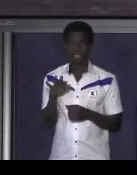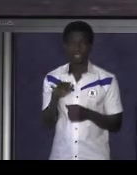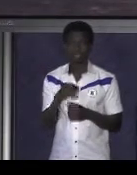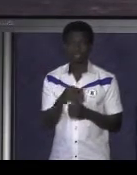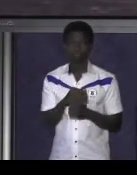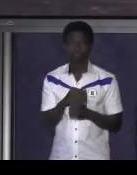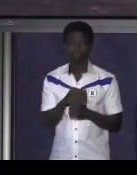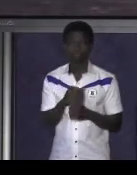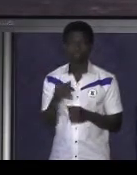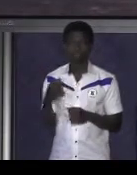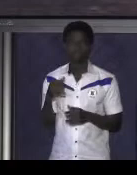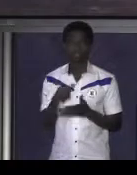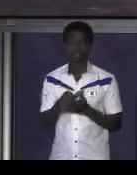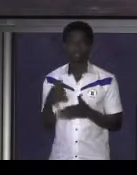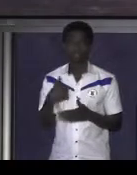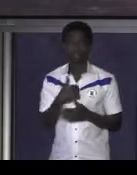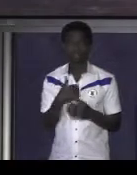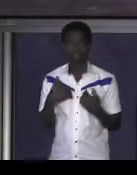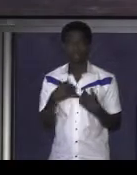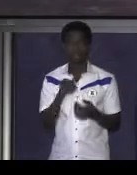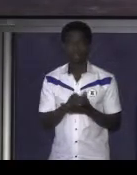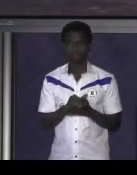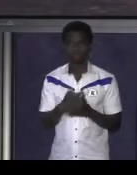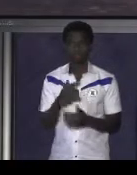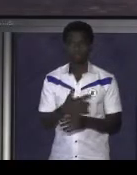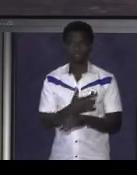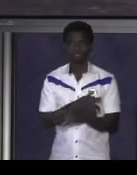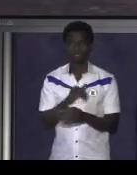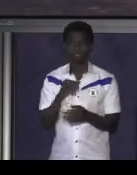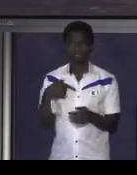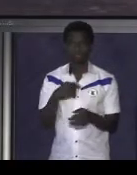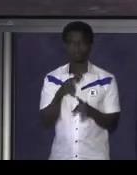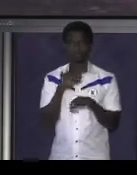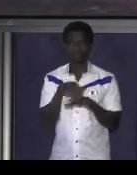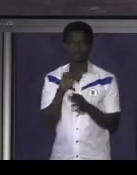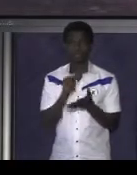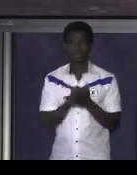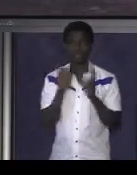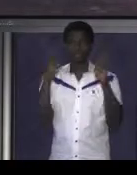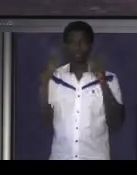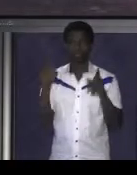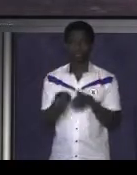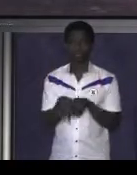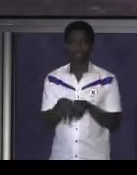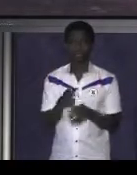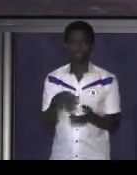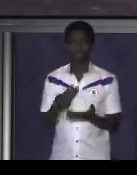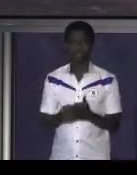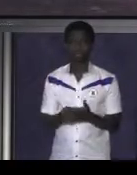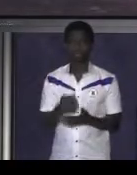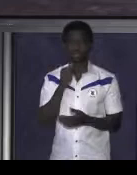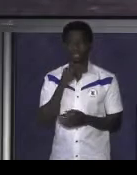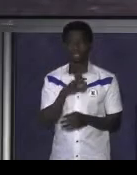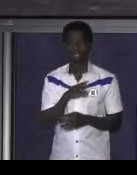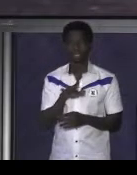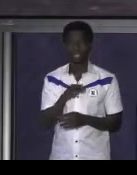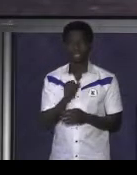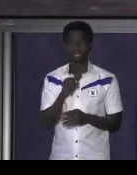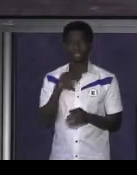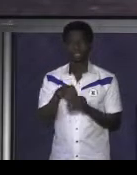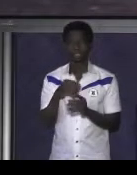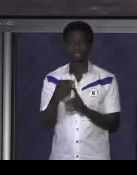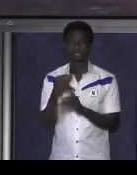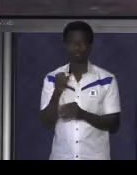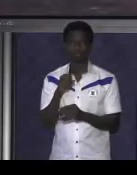That we had that lesson. We looked at that topic as well. Silent letters in